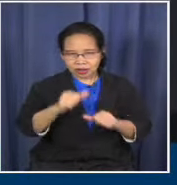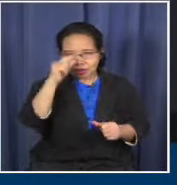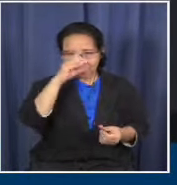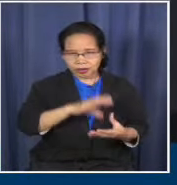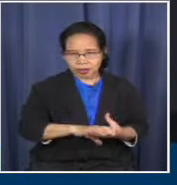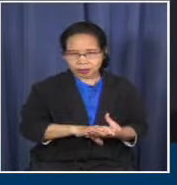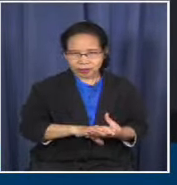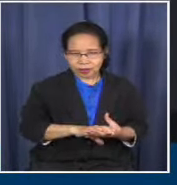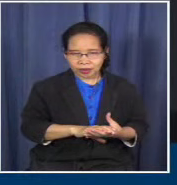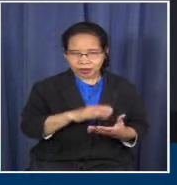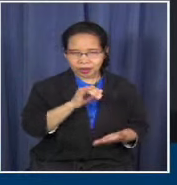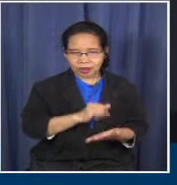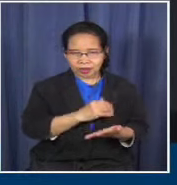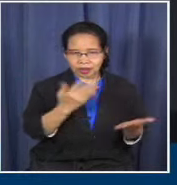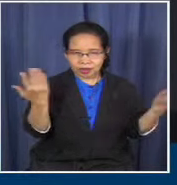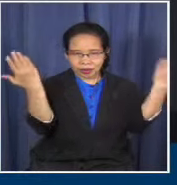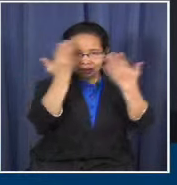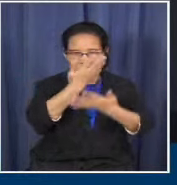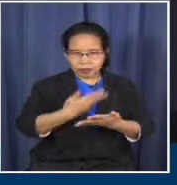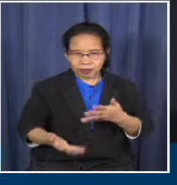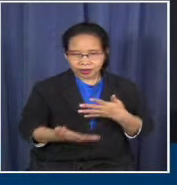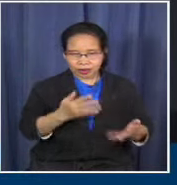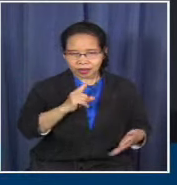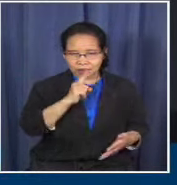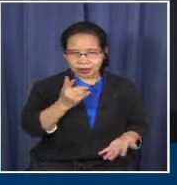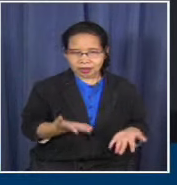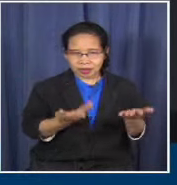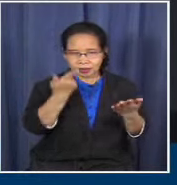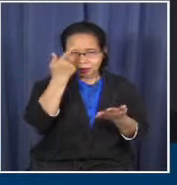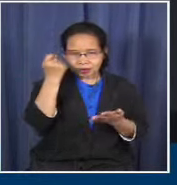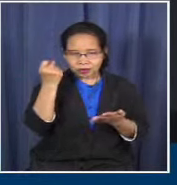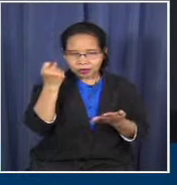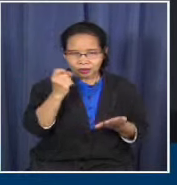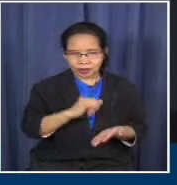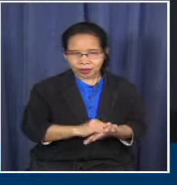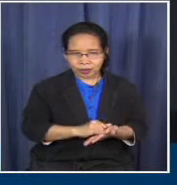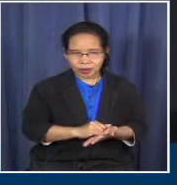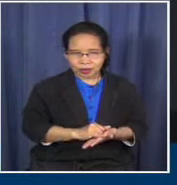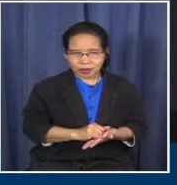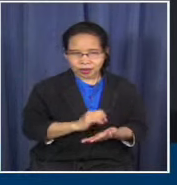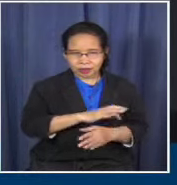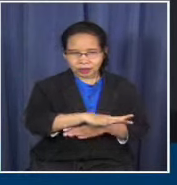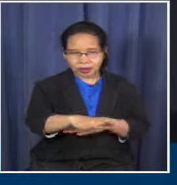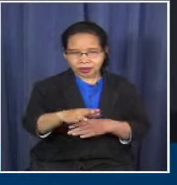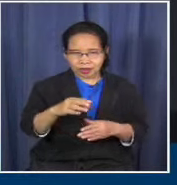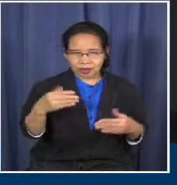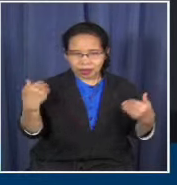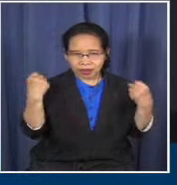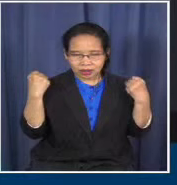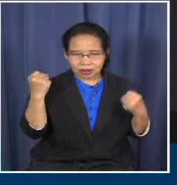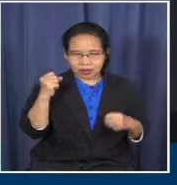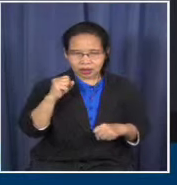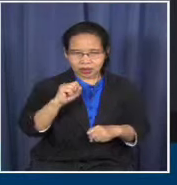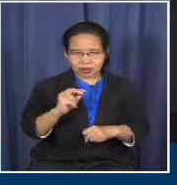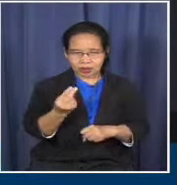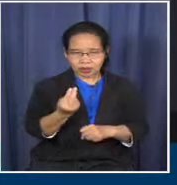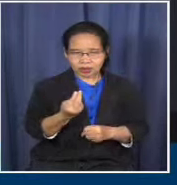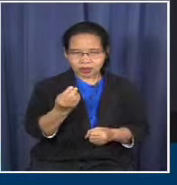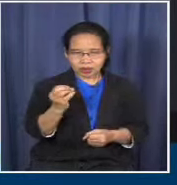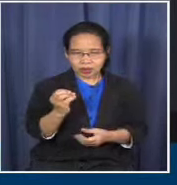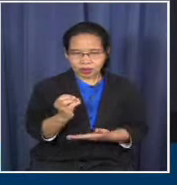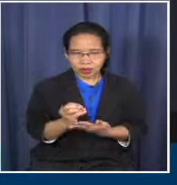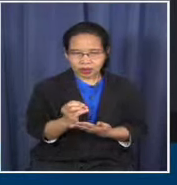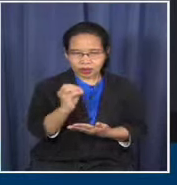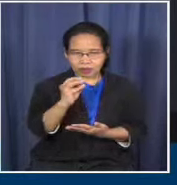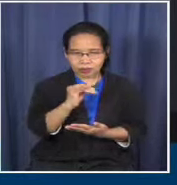believe that dark matter exists because of the effects it has on objects that we can